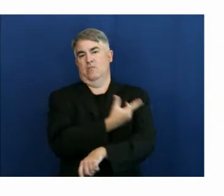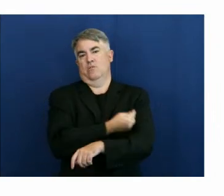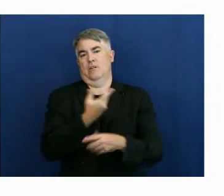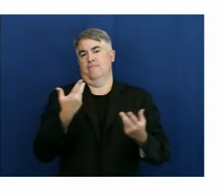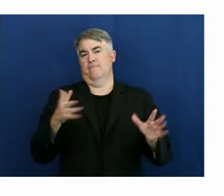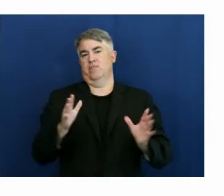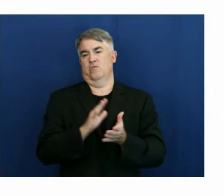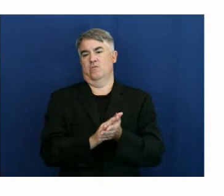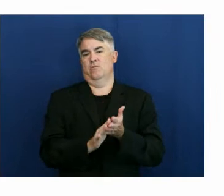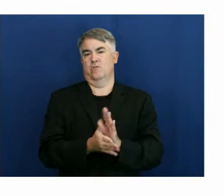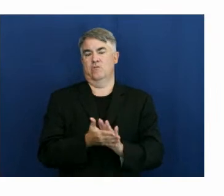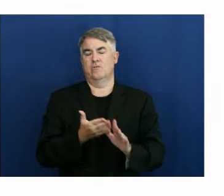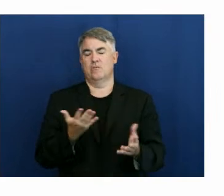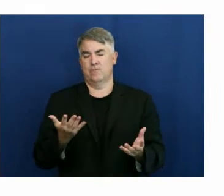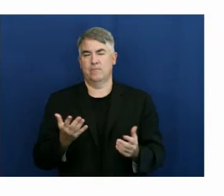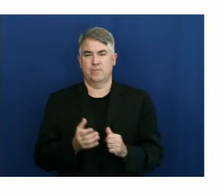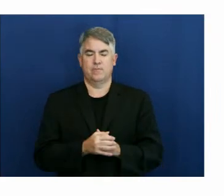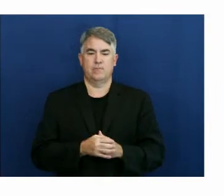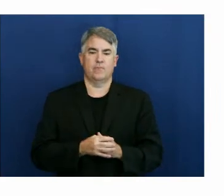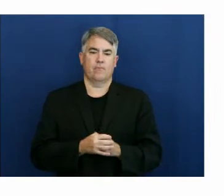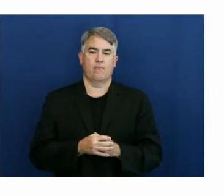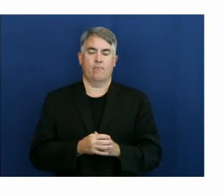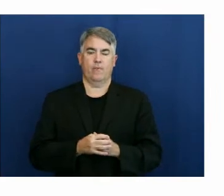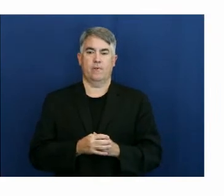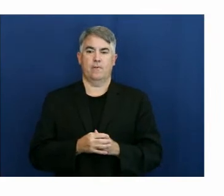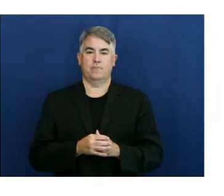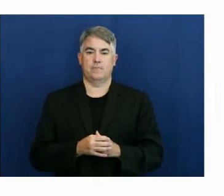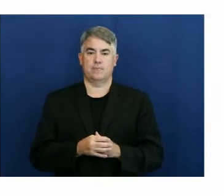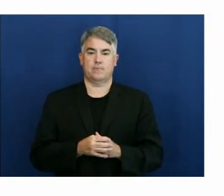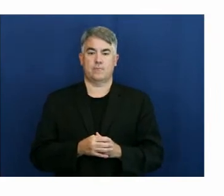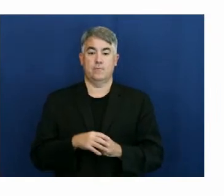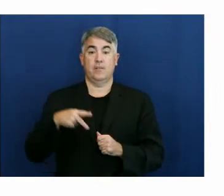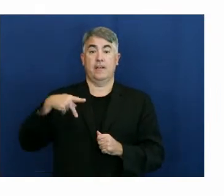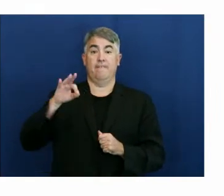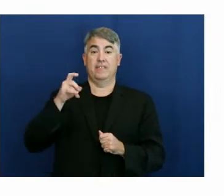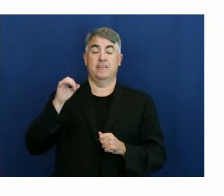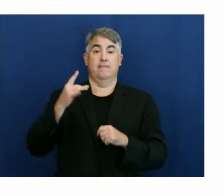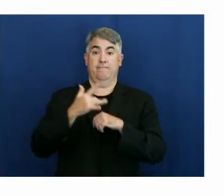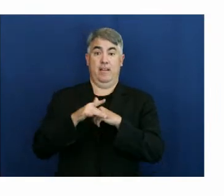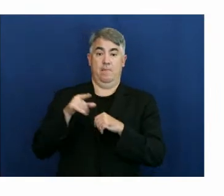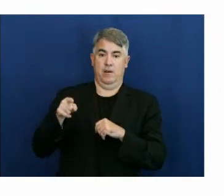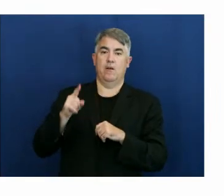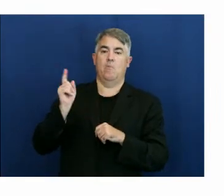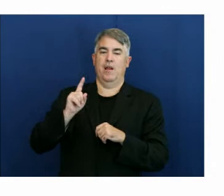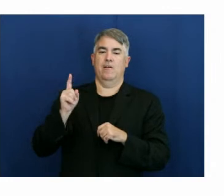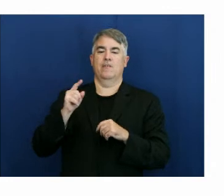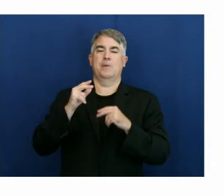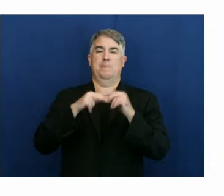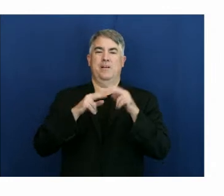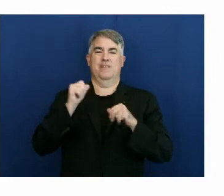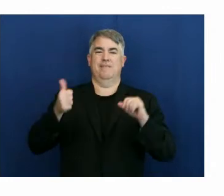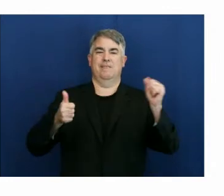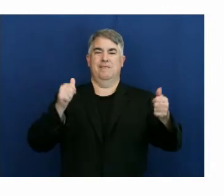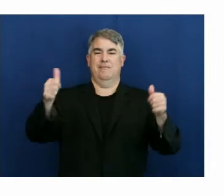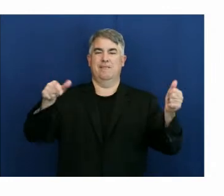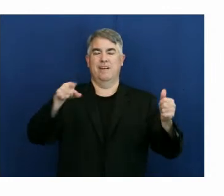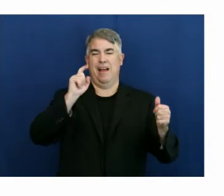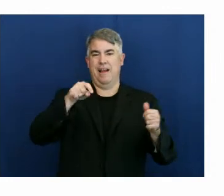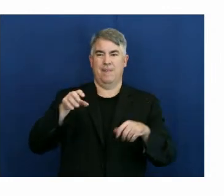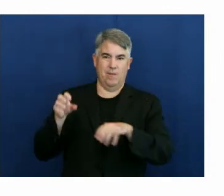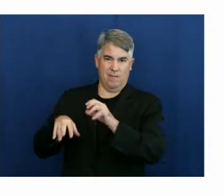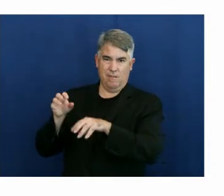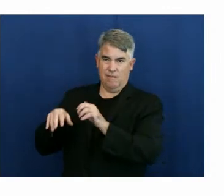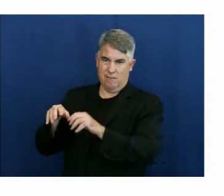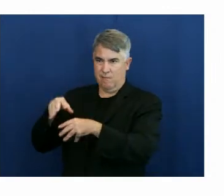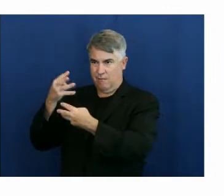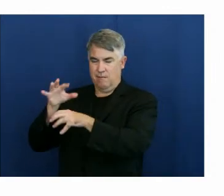site 21 or 28 days later. But Pfizer will be available at all of our static locations throughout the county, and